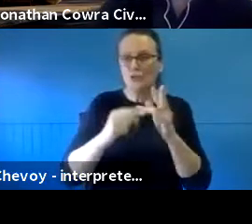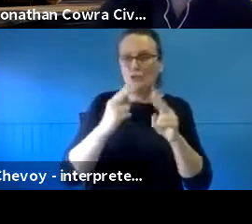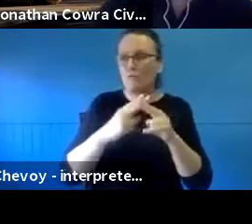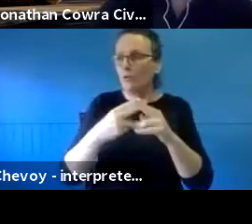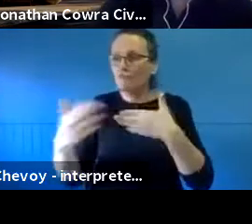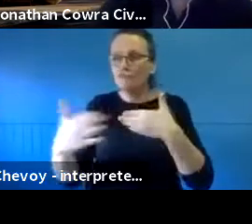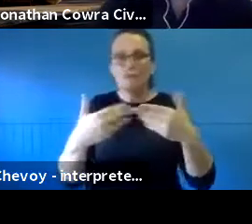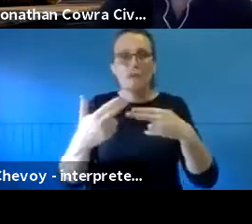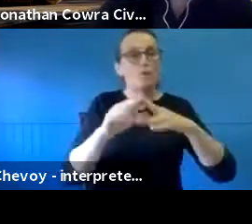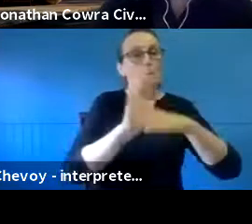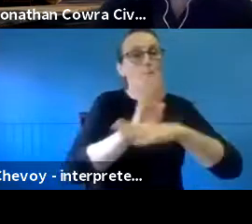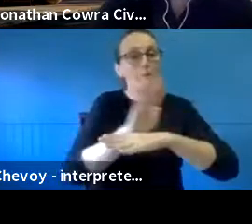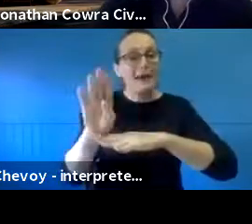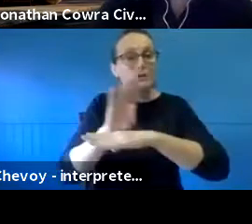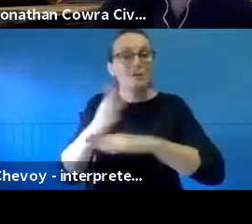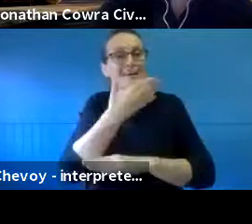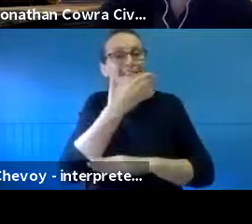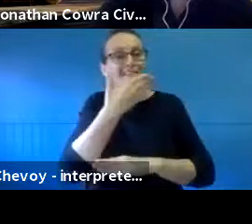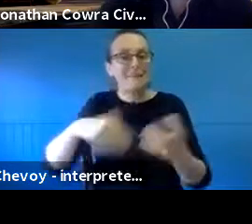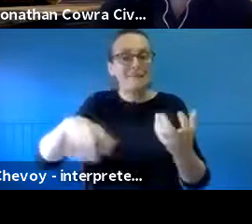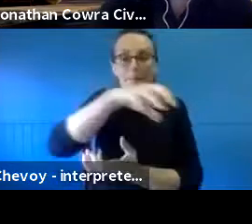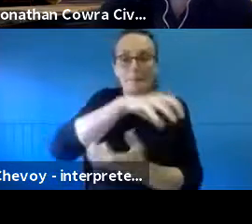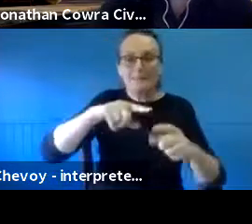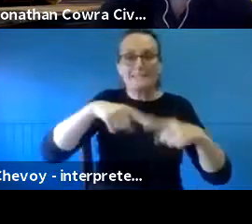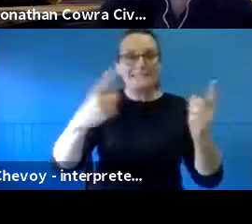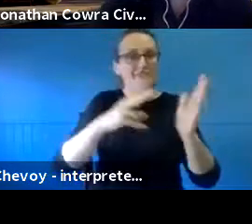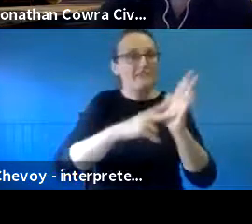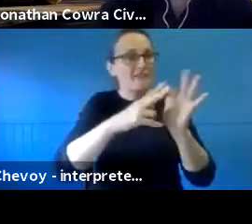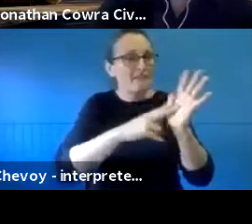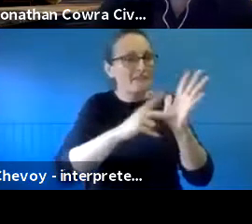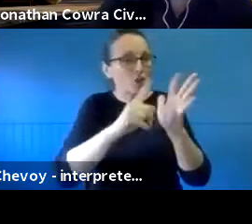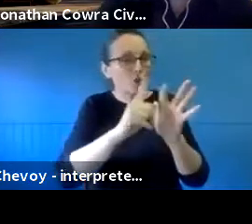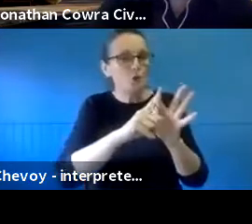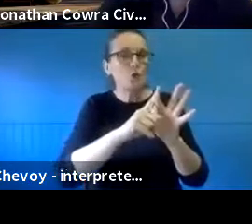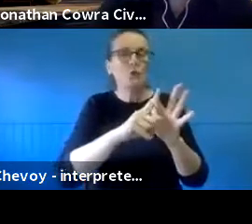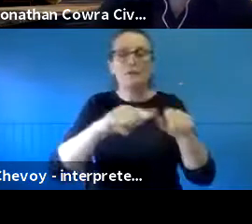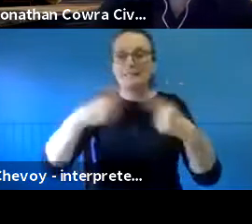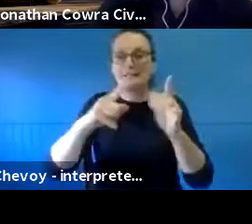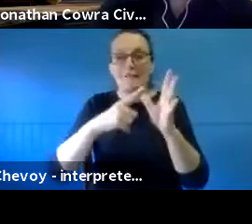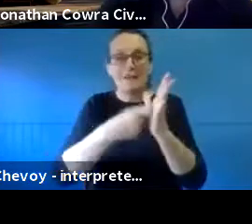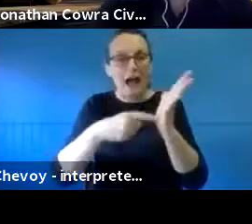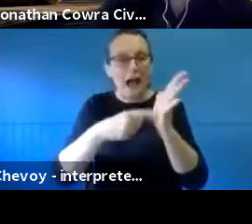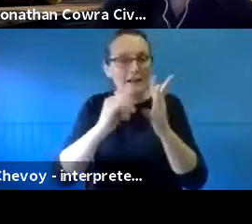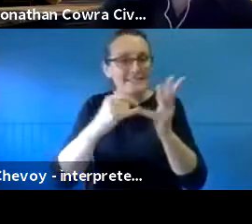for these sessions was a lovely mix of venues, administration, artists,